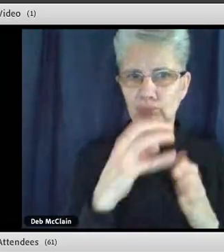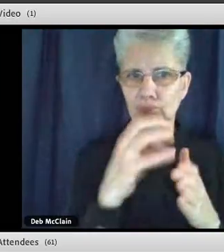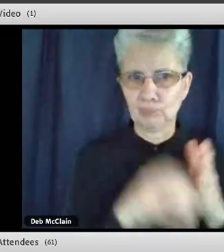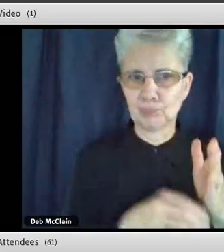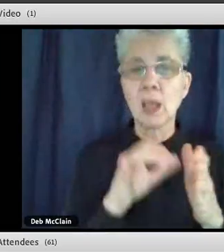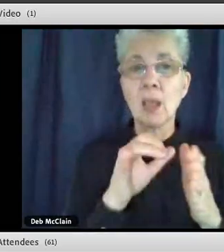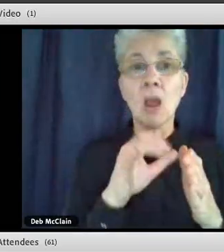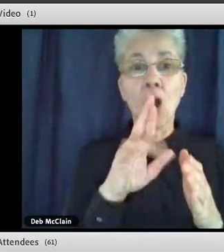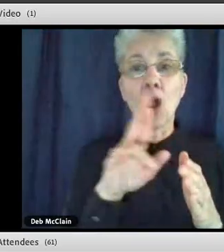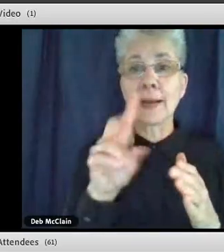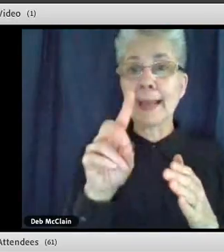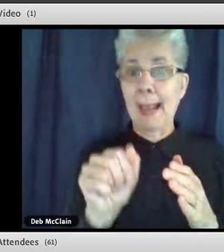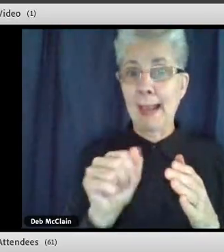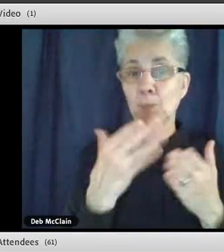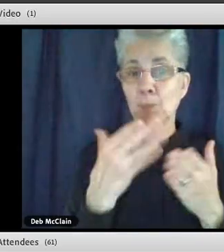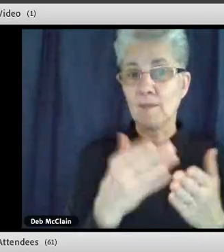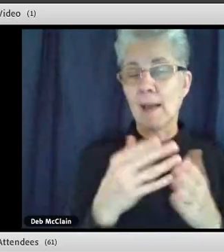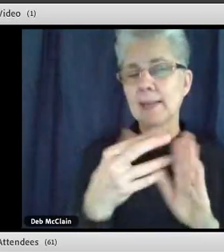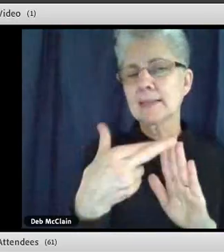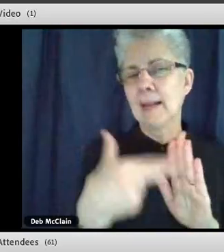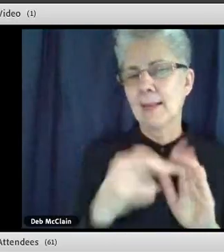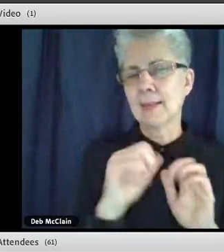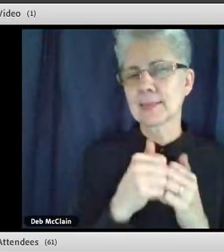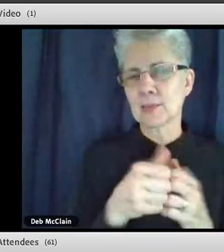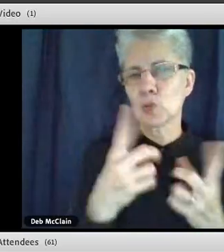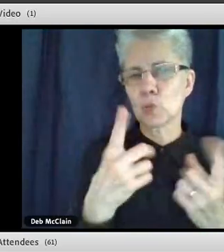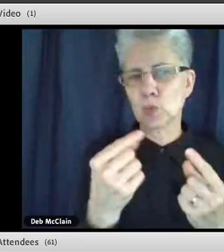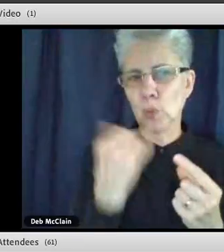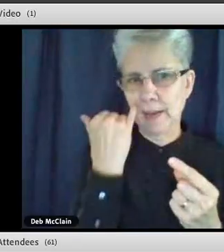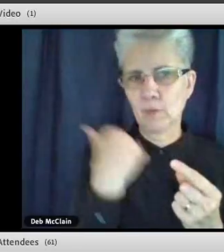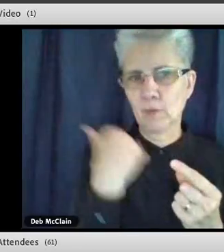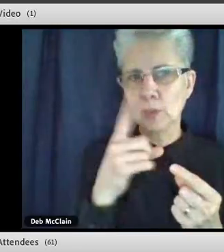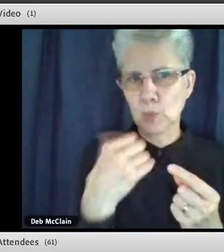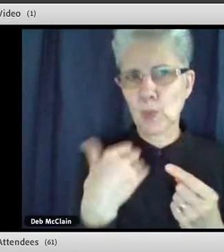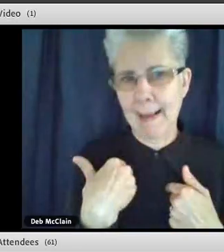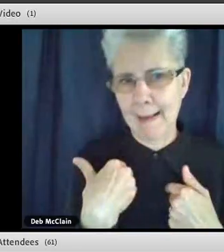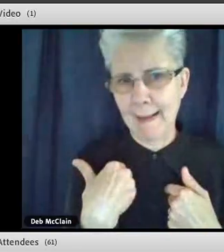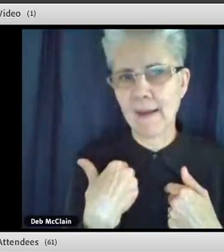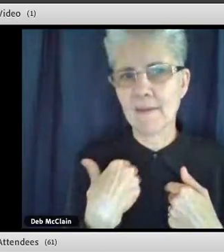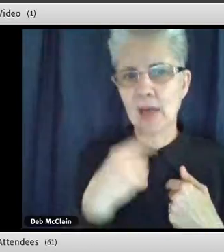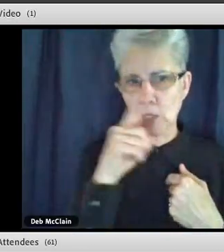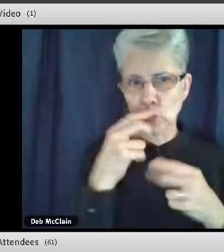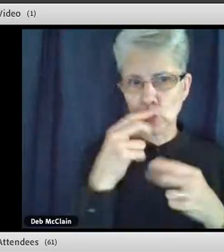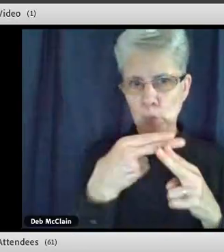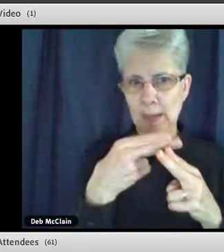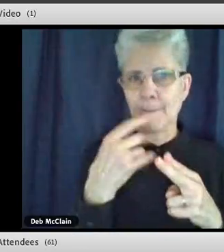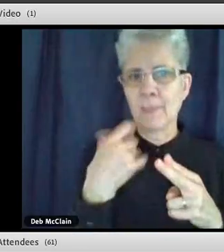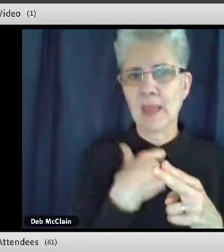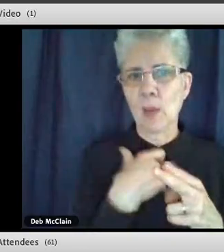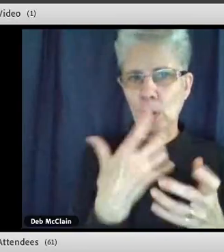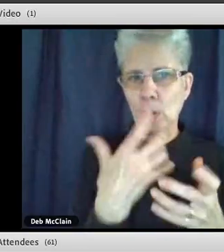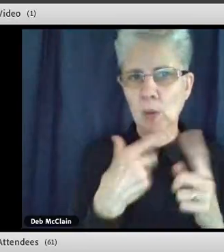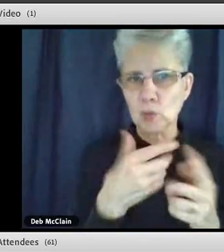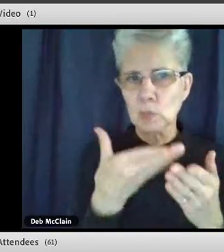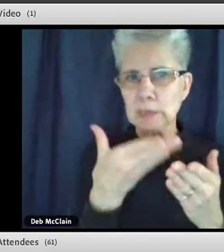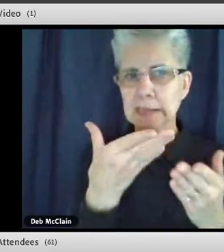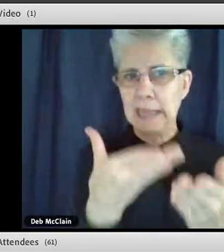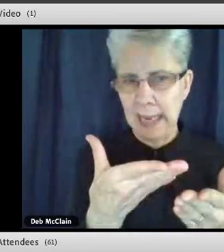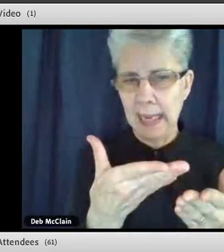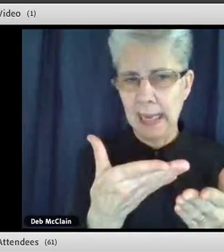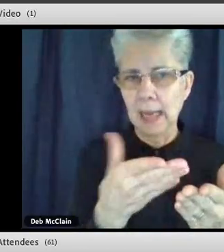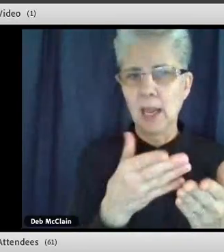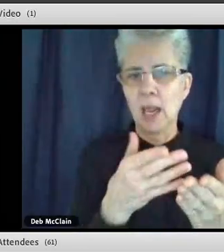RDA provides some guidelines on kind of what to do if we do have pseudonyms, right? That we want to present the resource